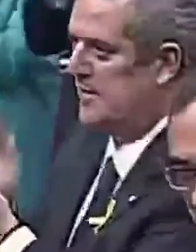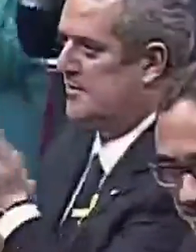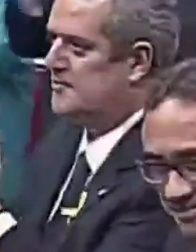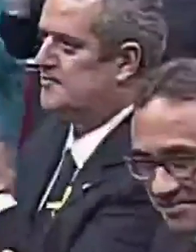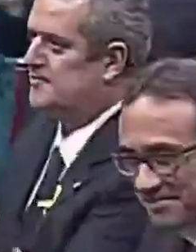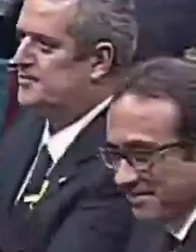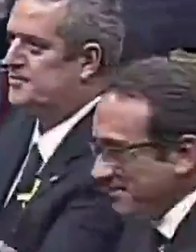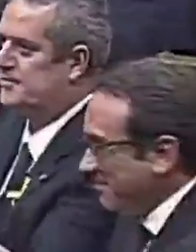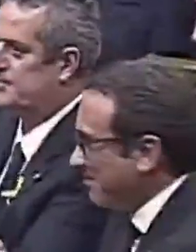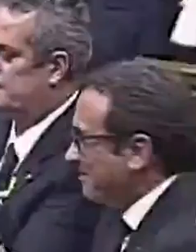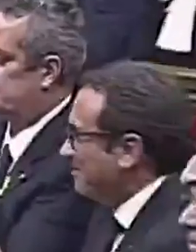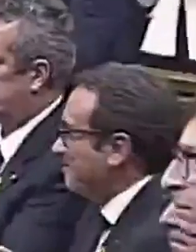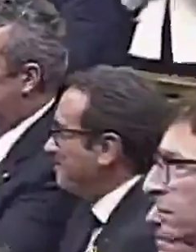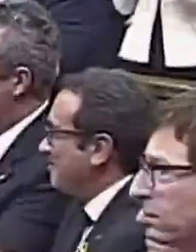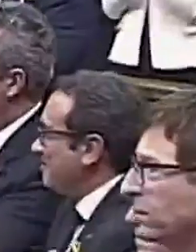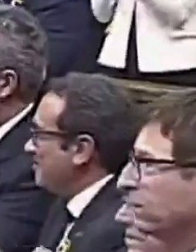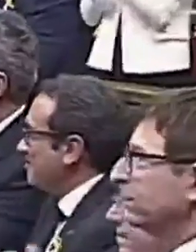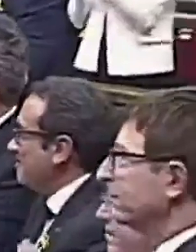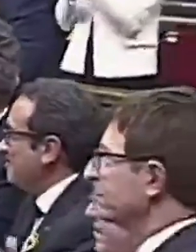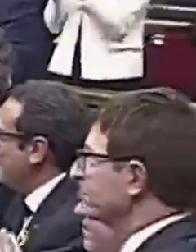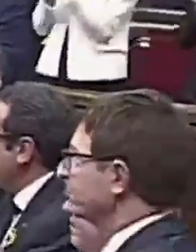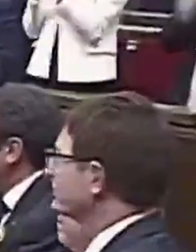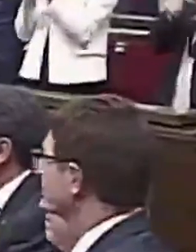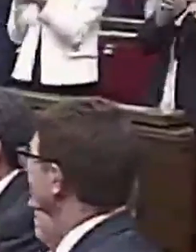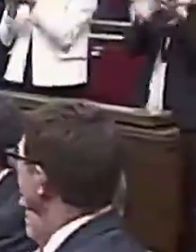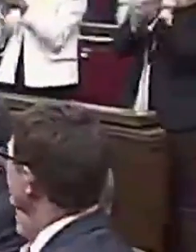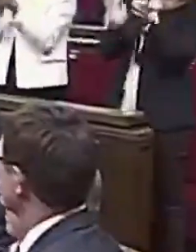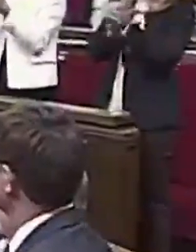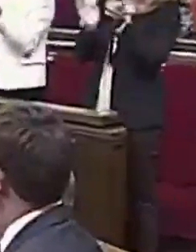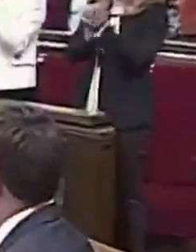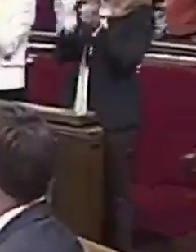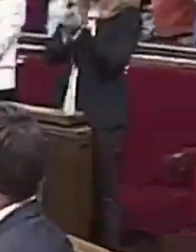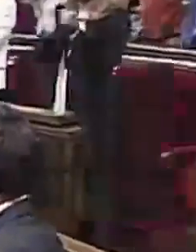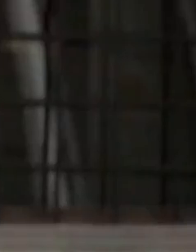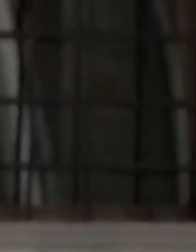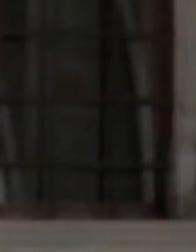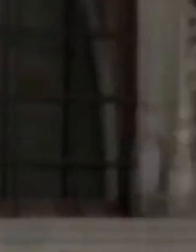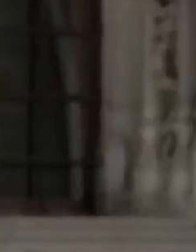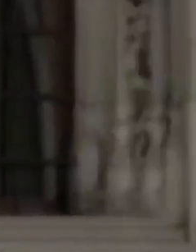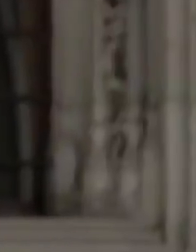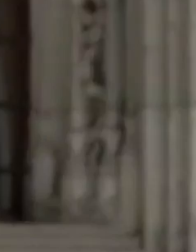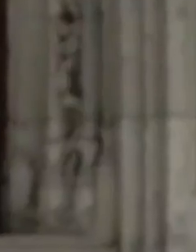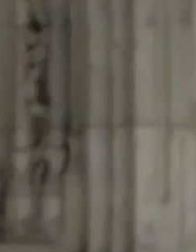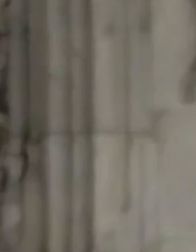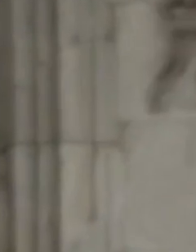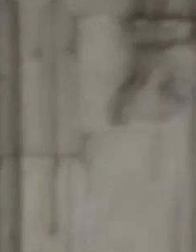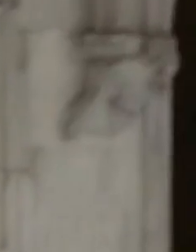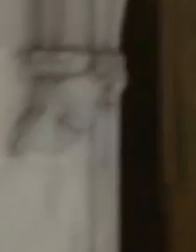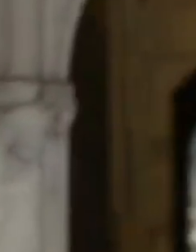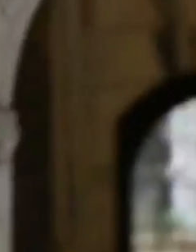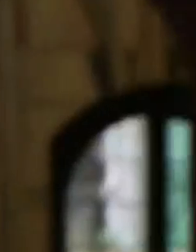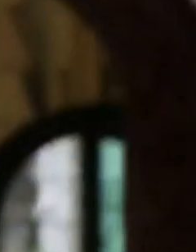on using Pegasus spyware made by Israeli NSO group. This prompted